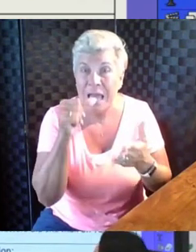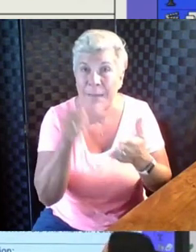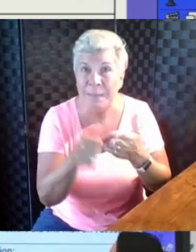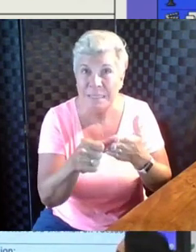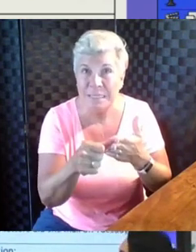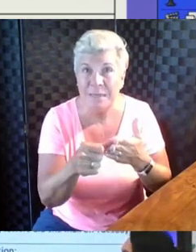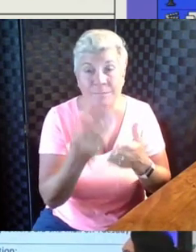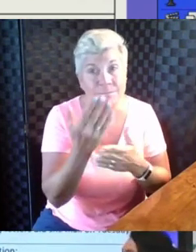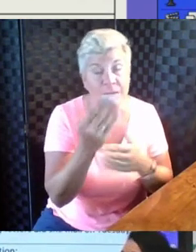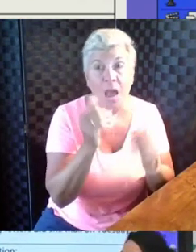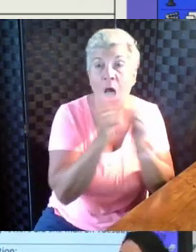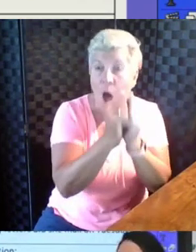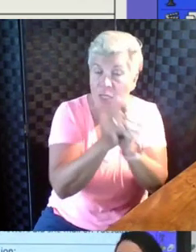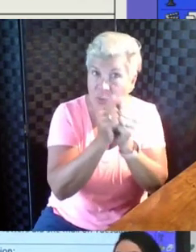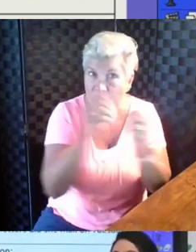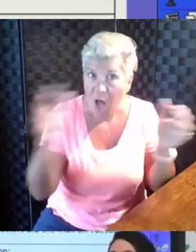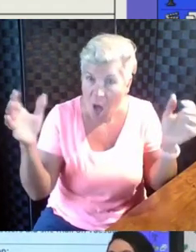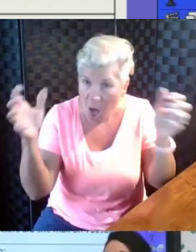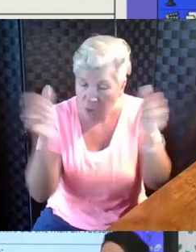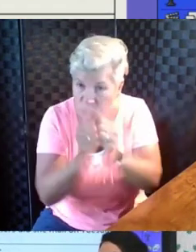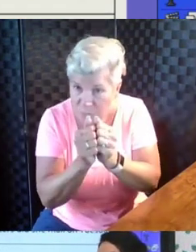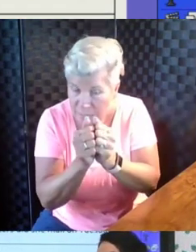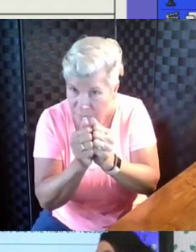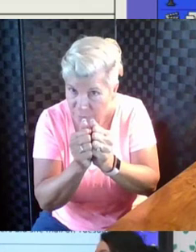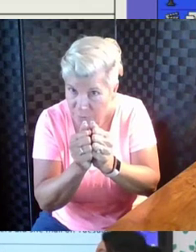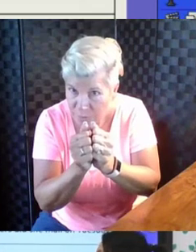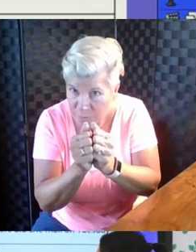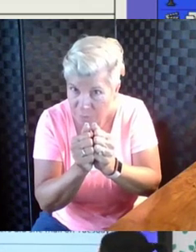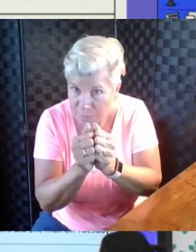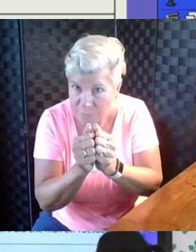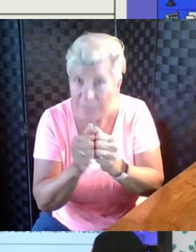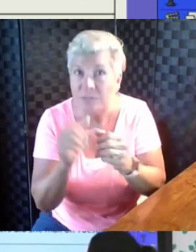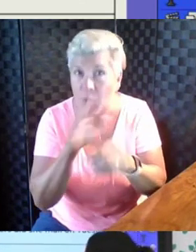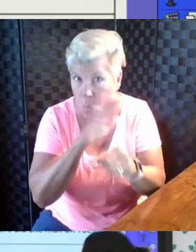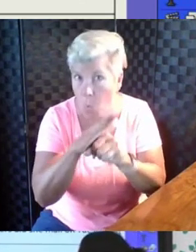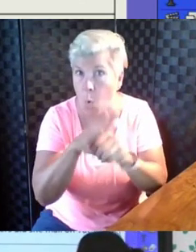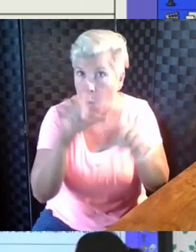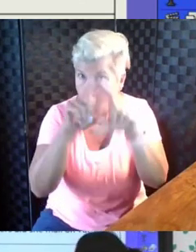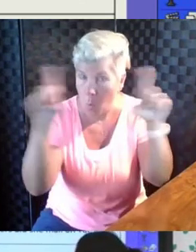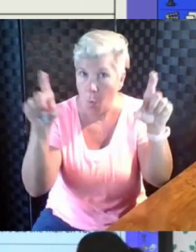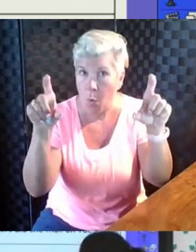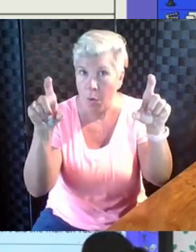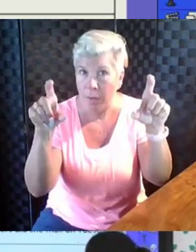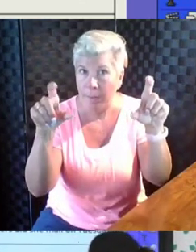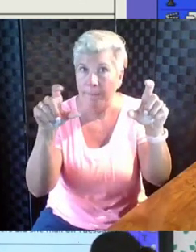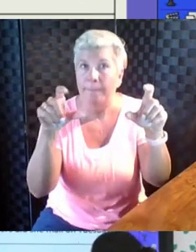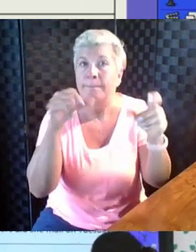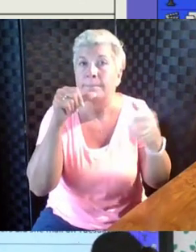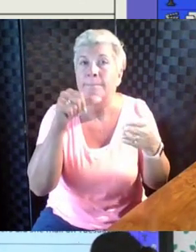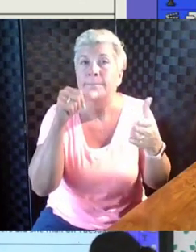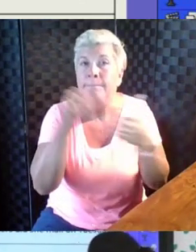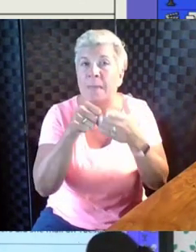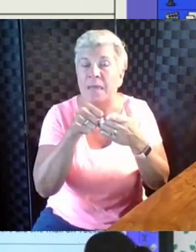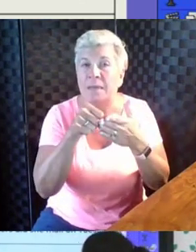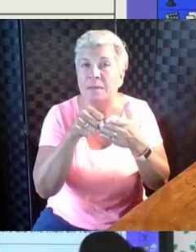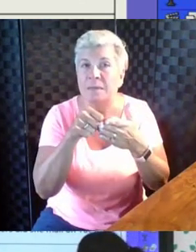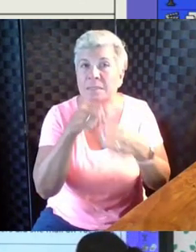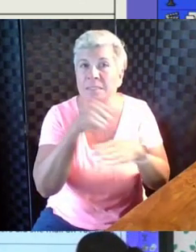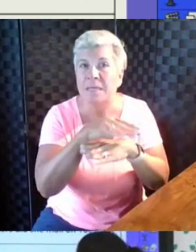so it tells us altogether, that's our whole, she mailed how